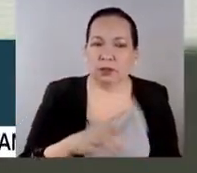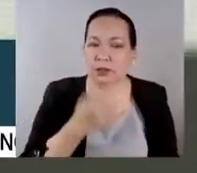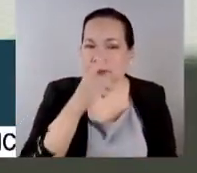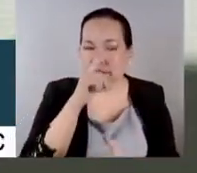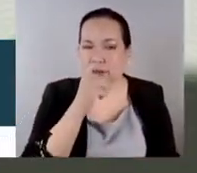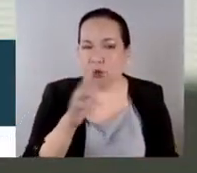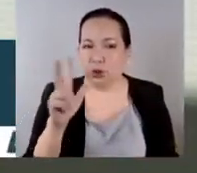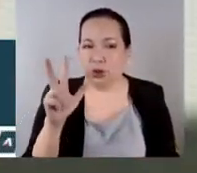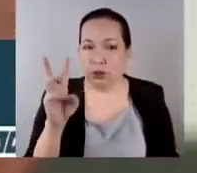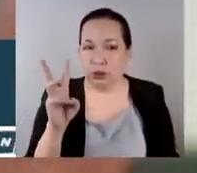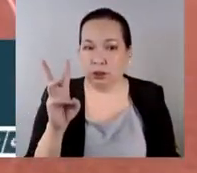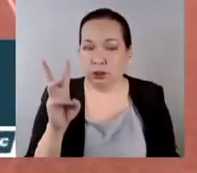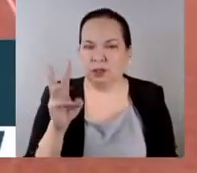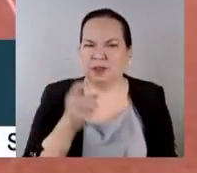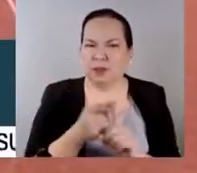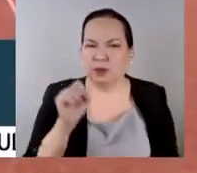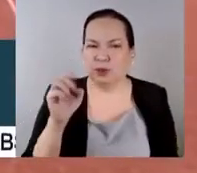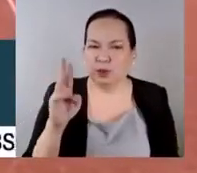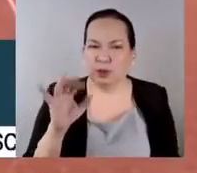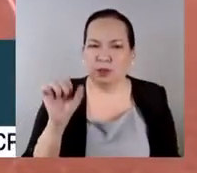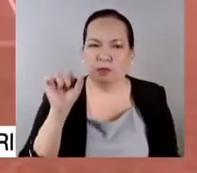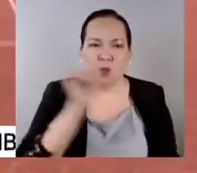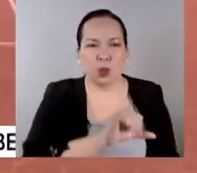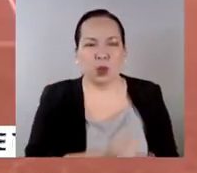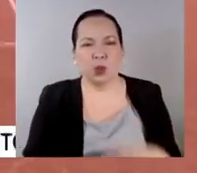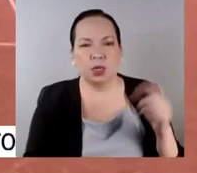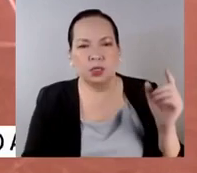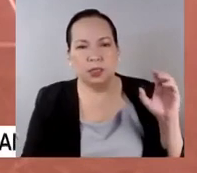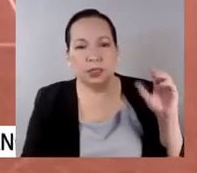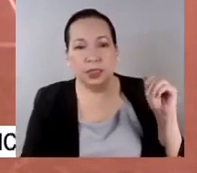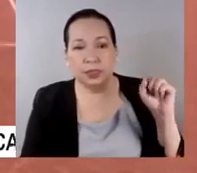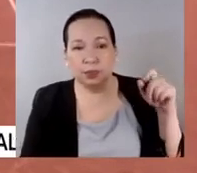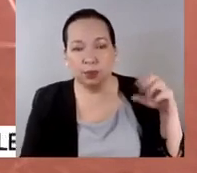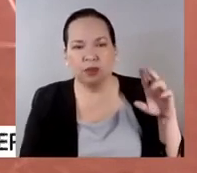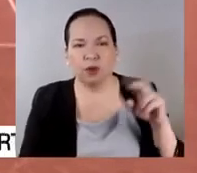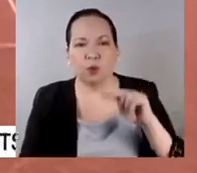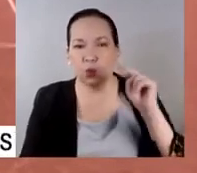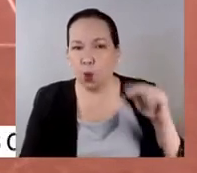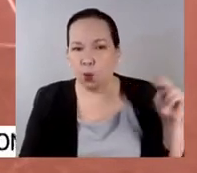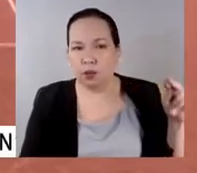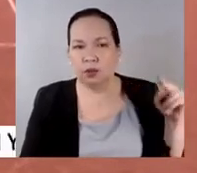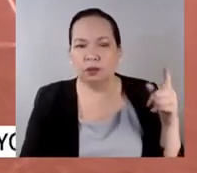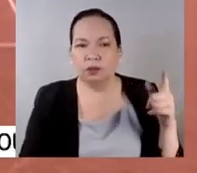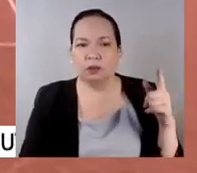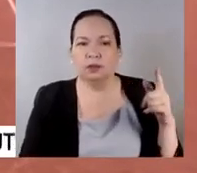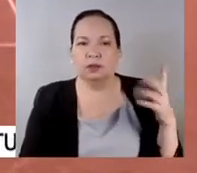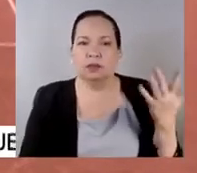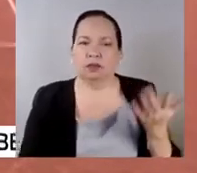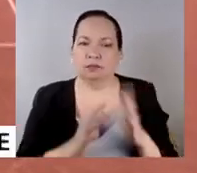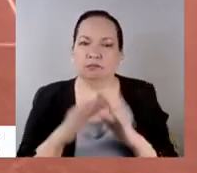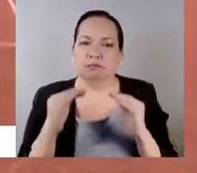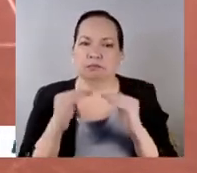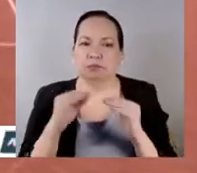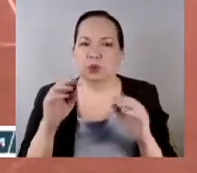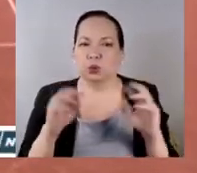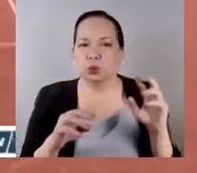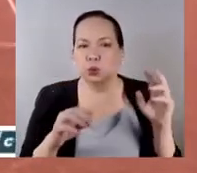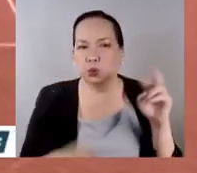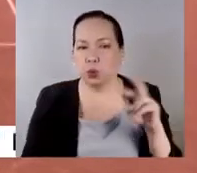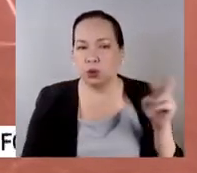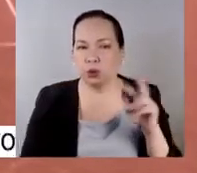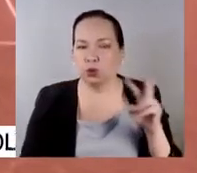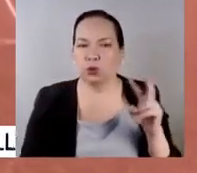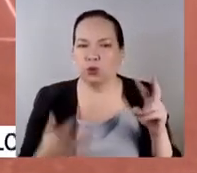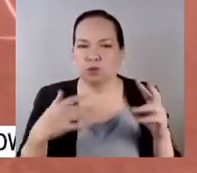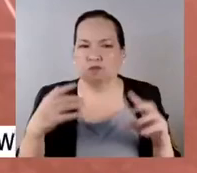Serb defeated Casper Ruud of Norway in the final to snap a tie of 22 slams he shared with